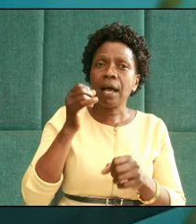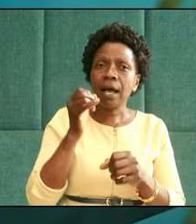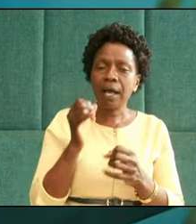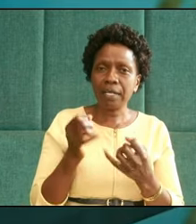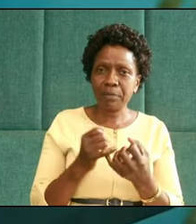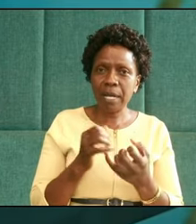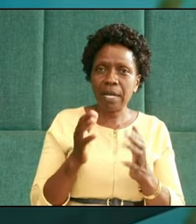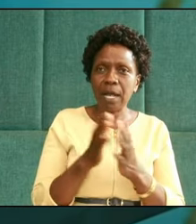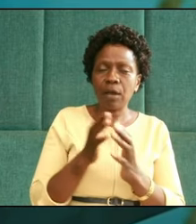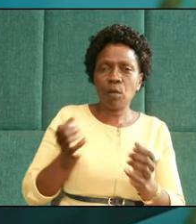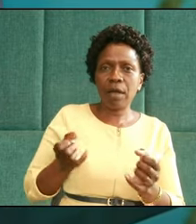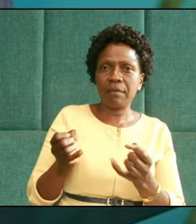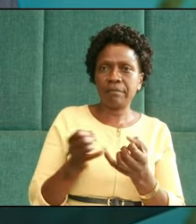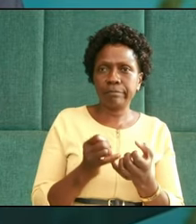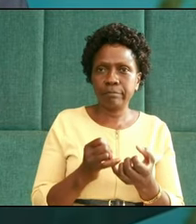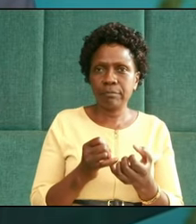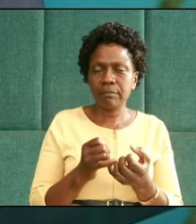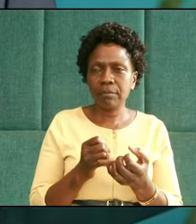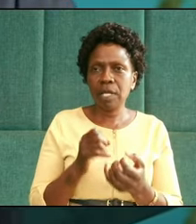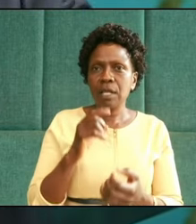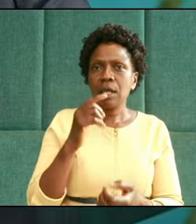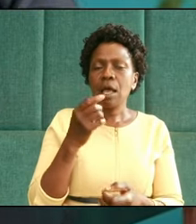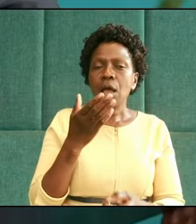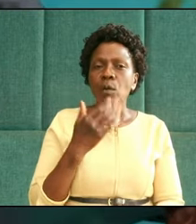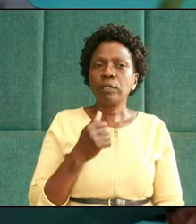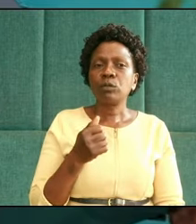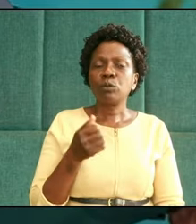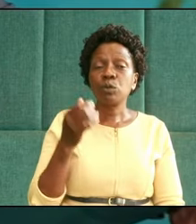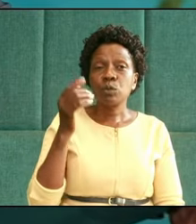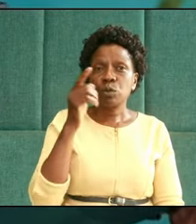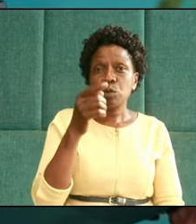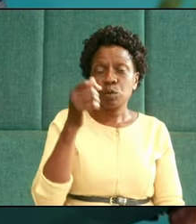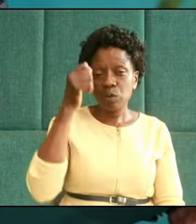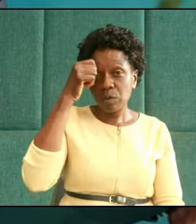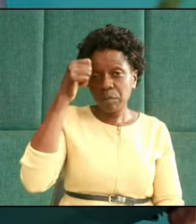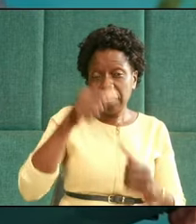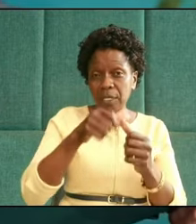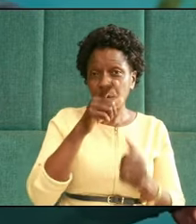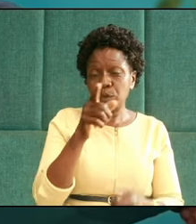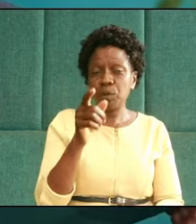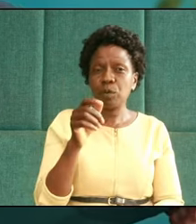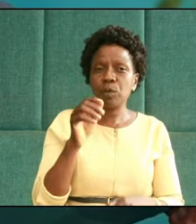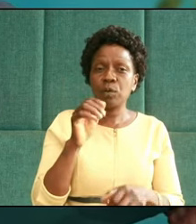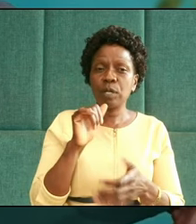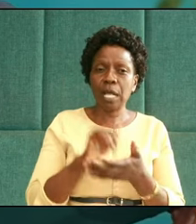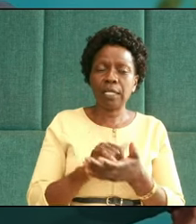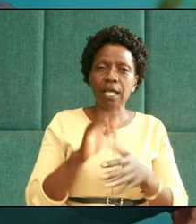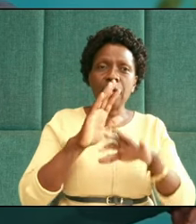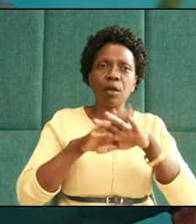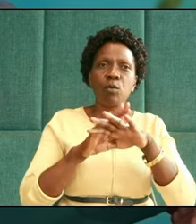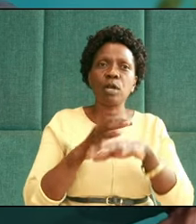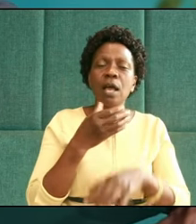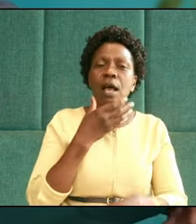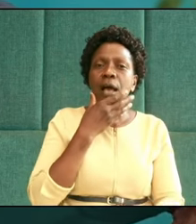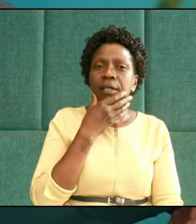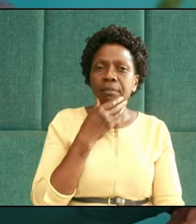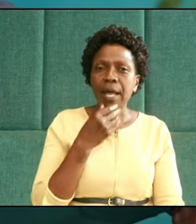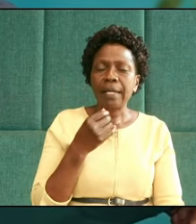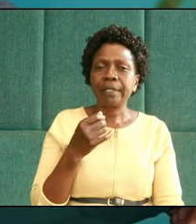wife. I want to let you know, a good husband